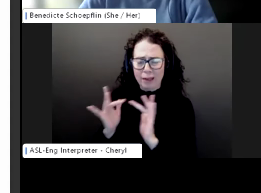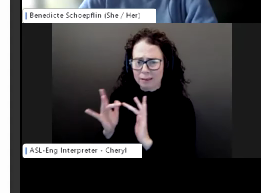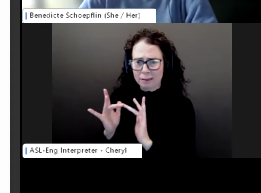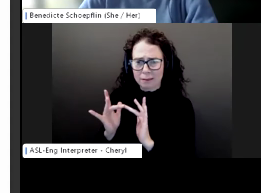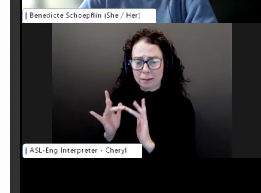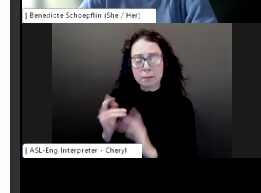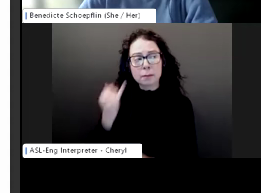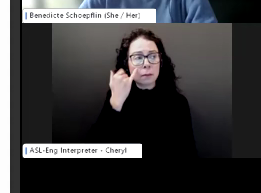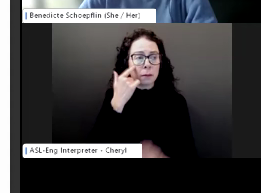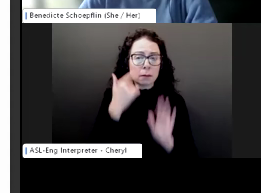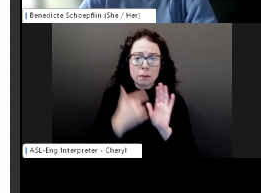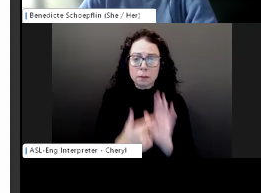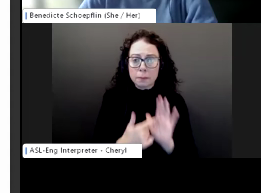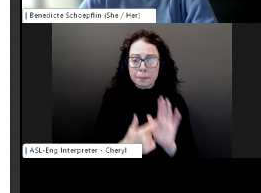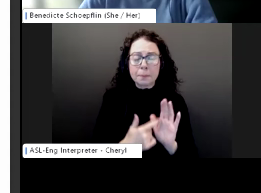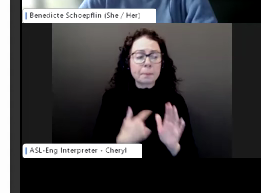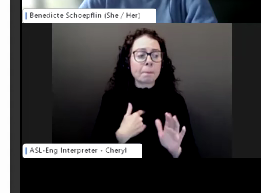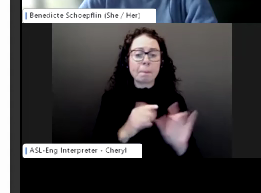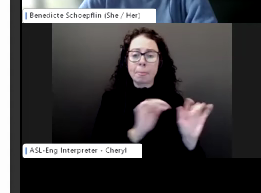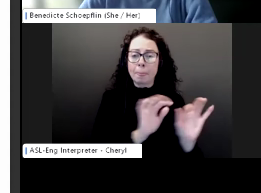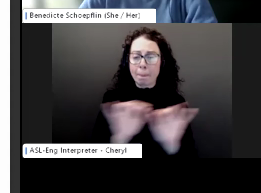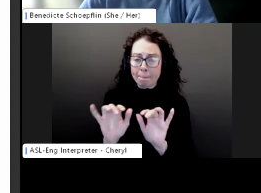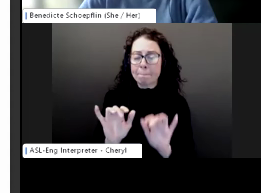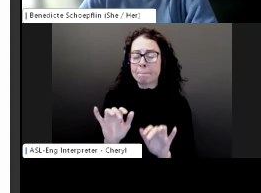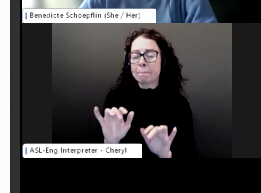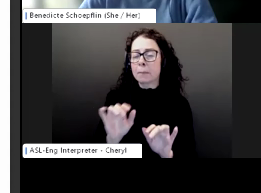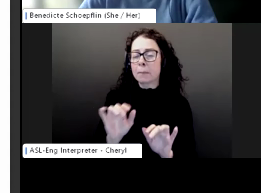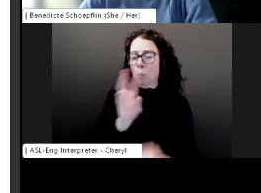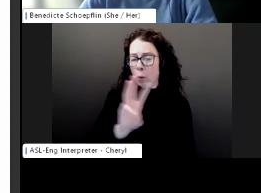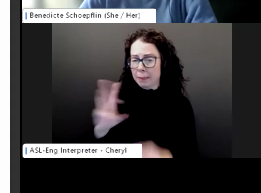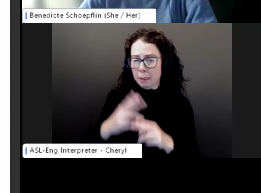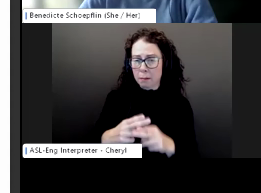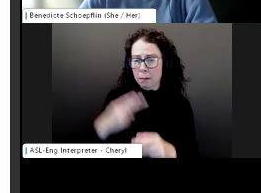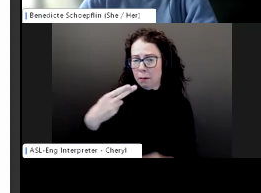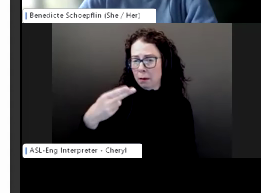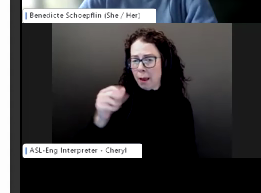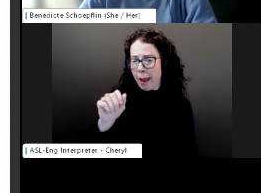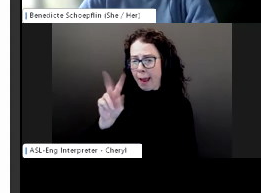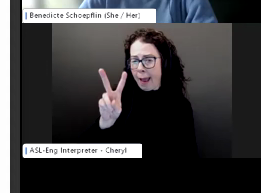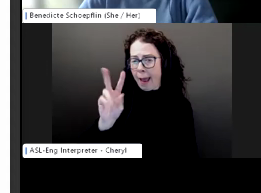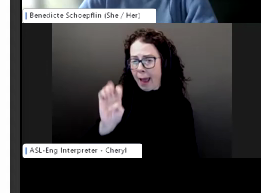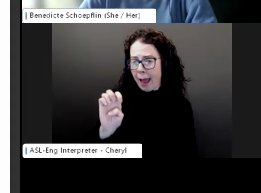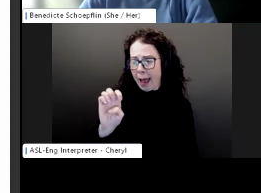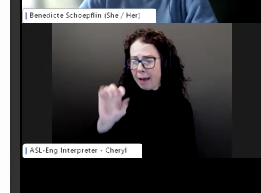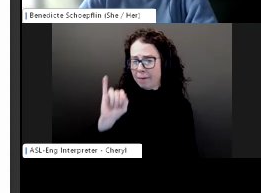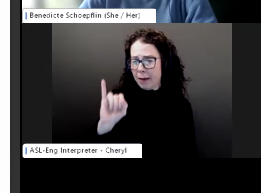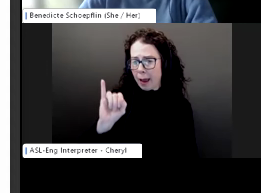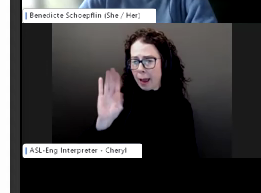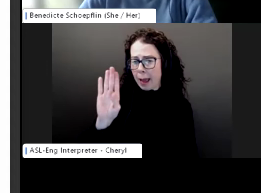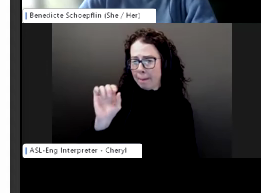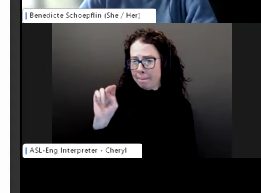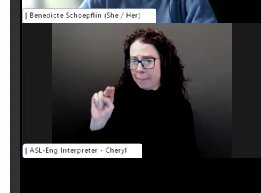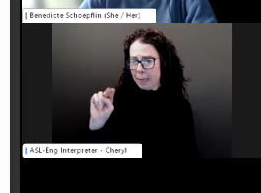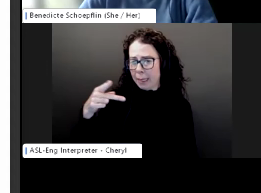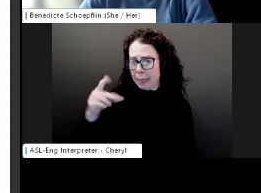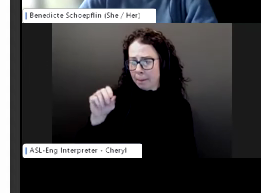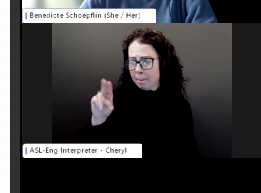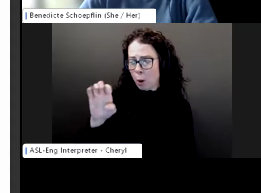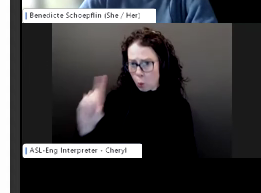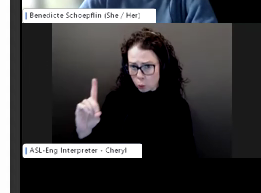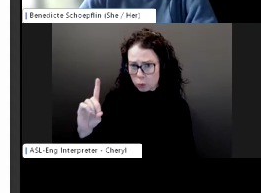like Have I Been Pwned, PWNED, or just Googling HIBP will take you